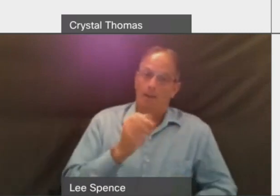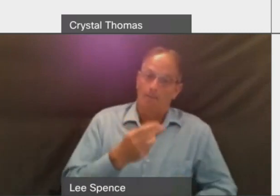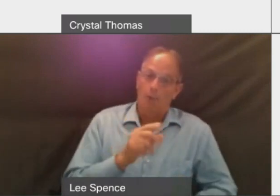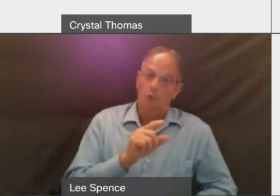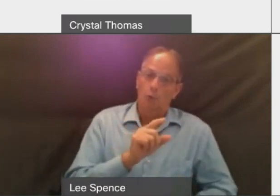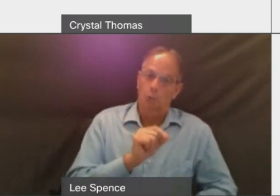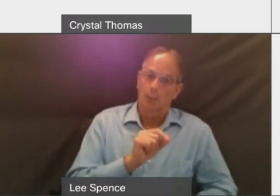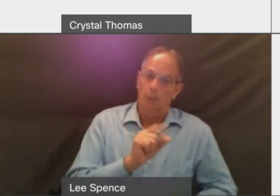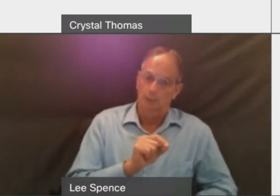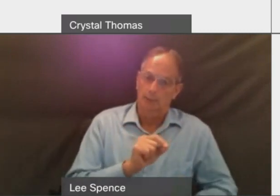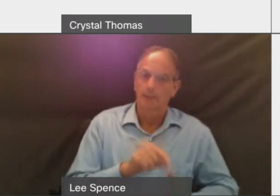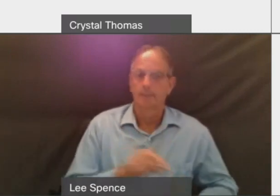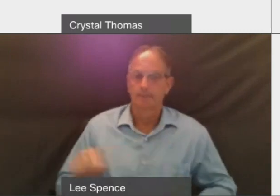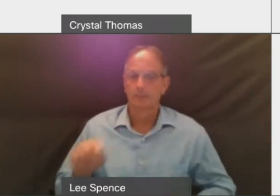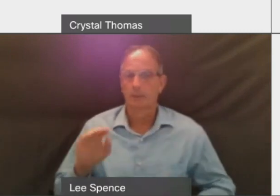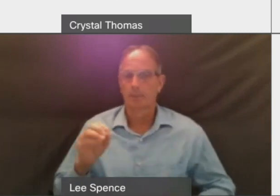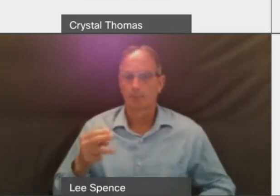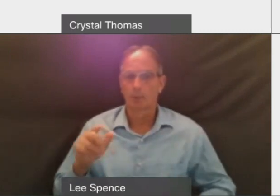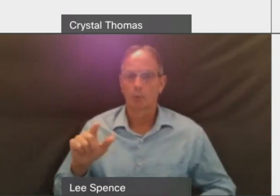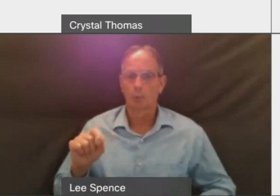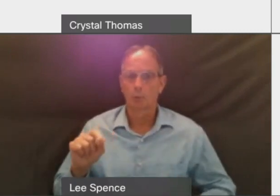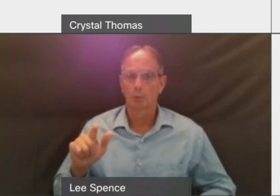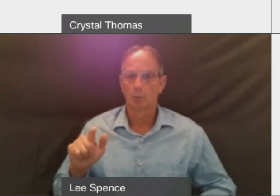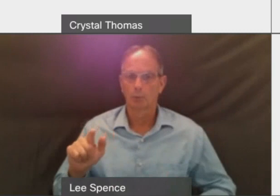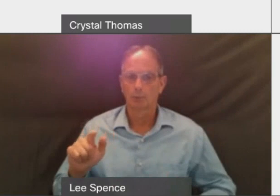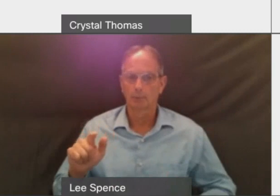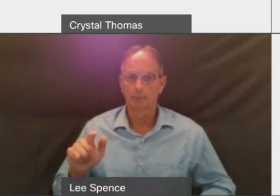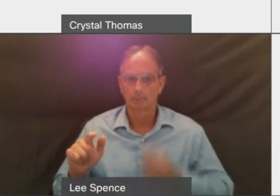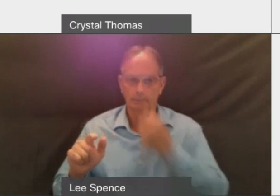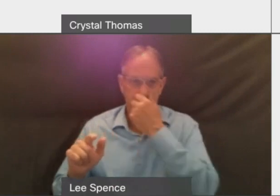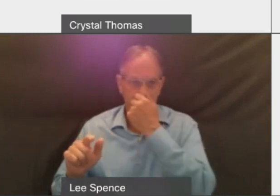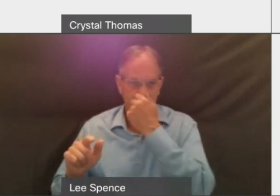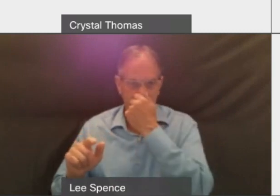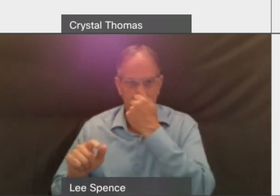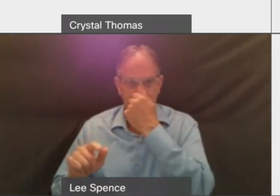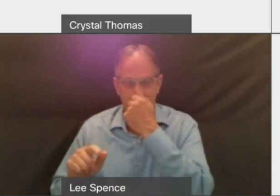March 2021. Hazards to immobility, Director Reese. Thank you.